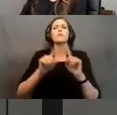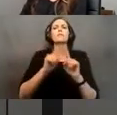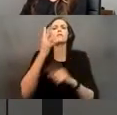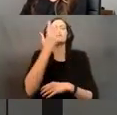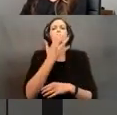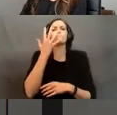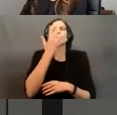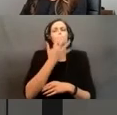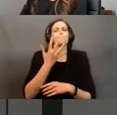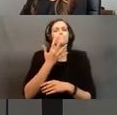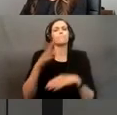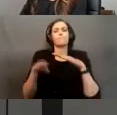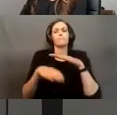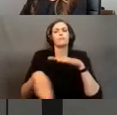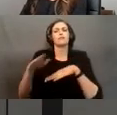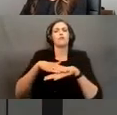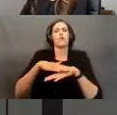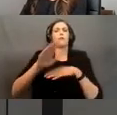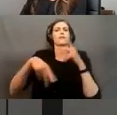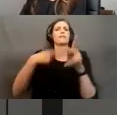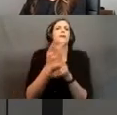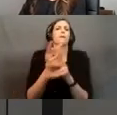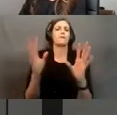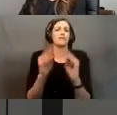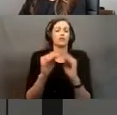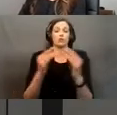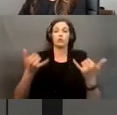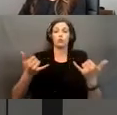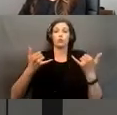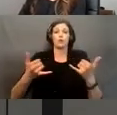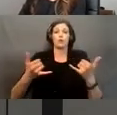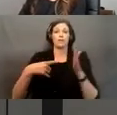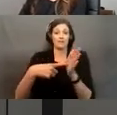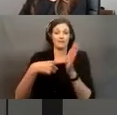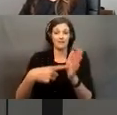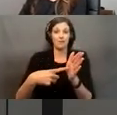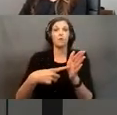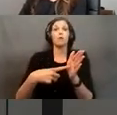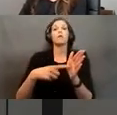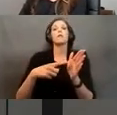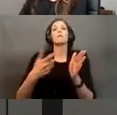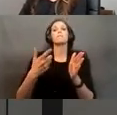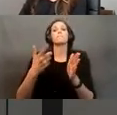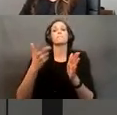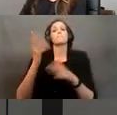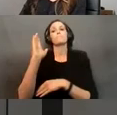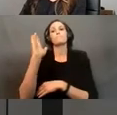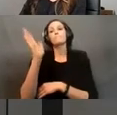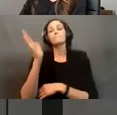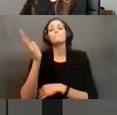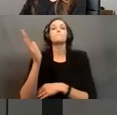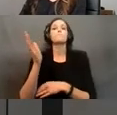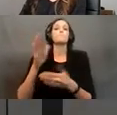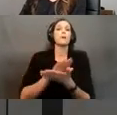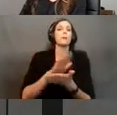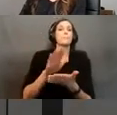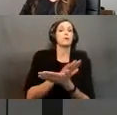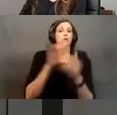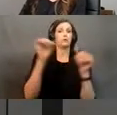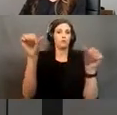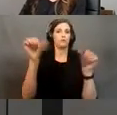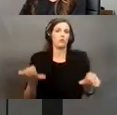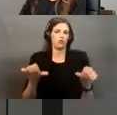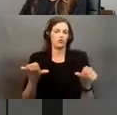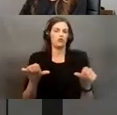the session types, but for today's example, we will give the example of a poster or paper session, and then we will give the example of a